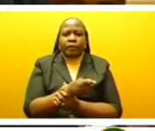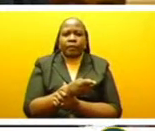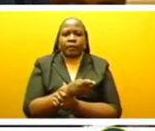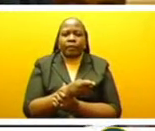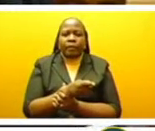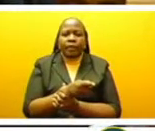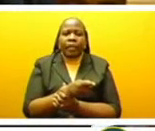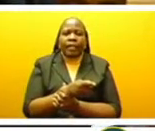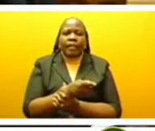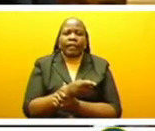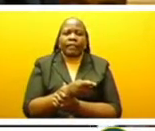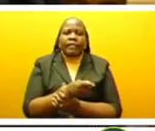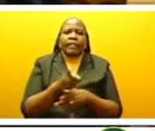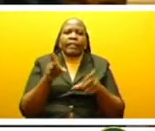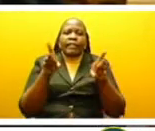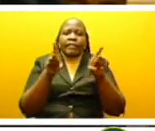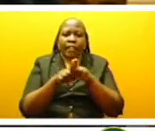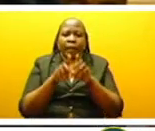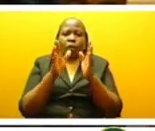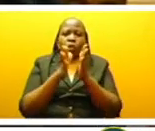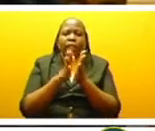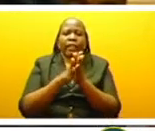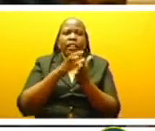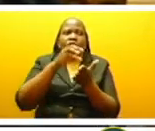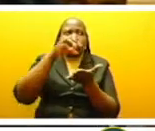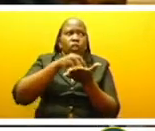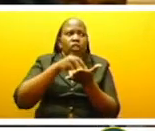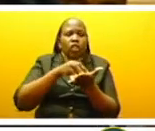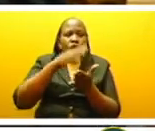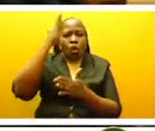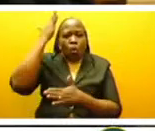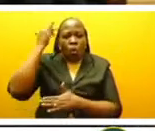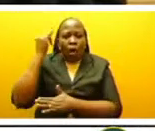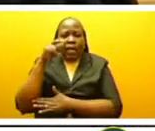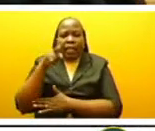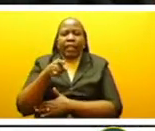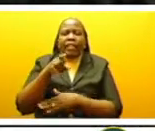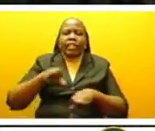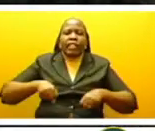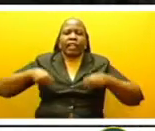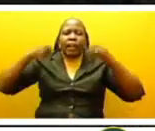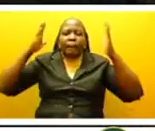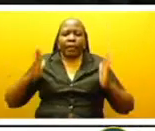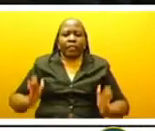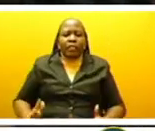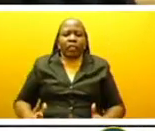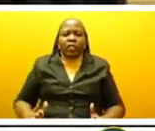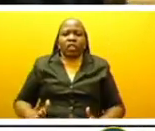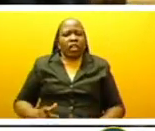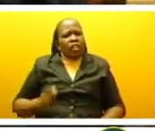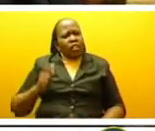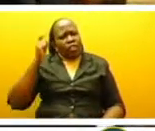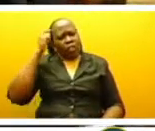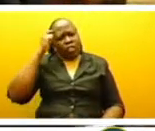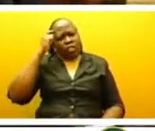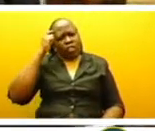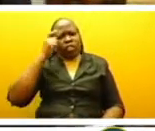And as to the circumstances why the chairperson opted to declare the